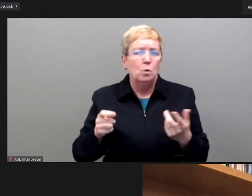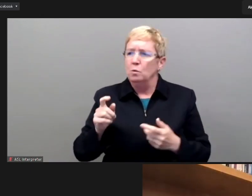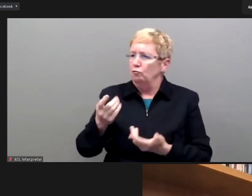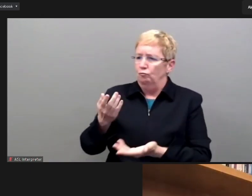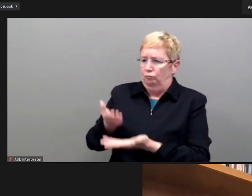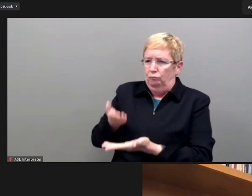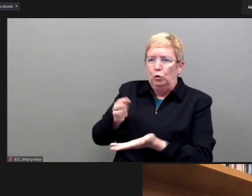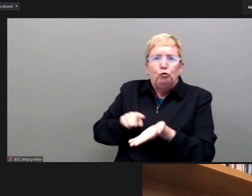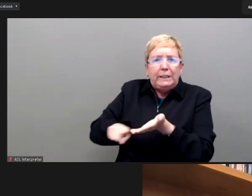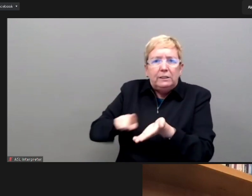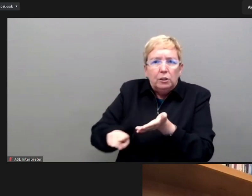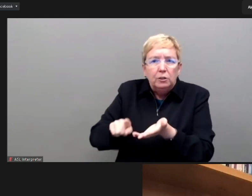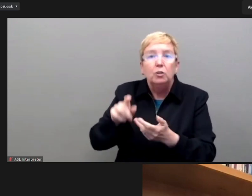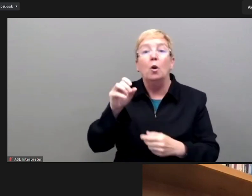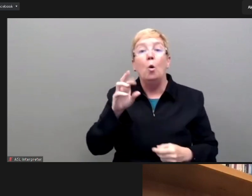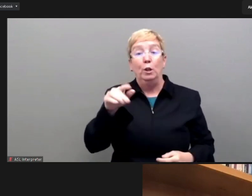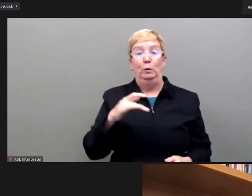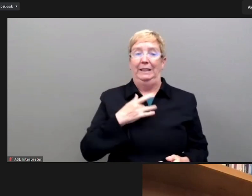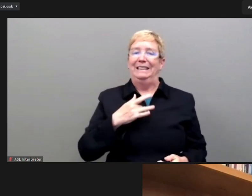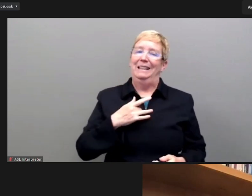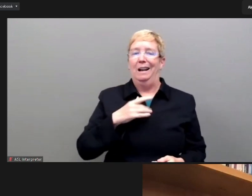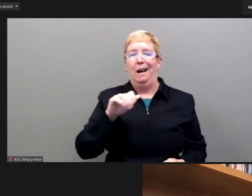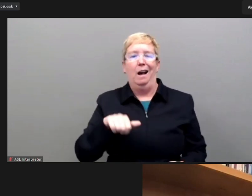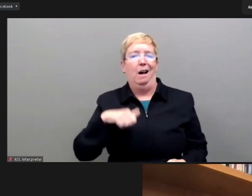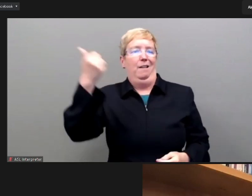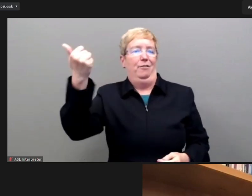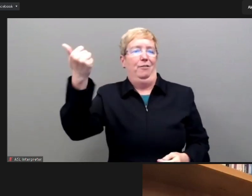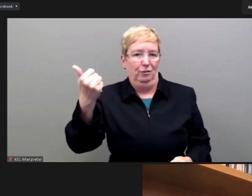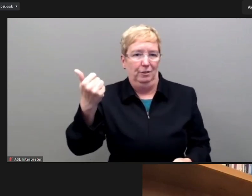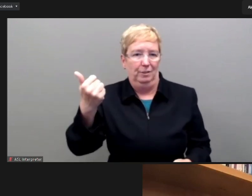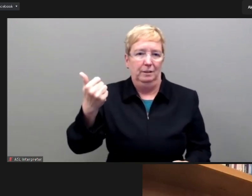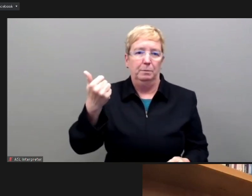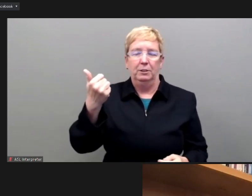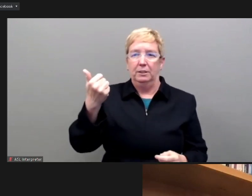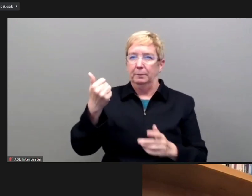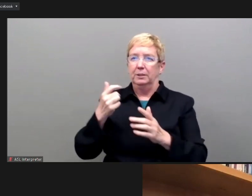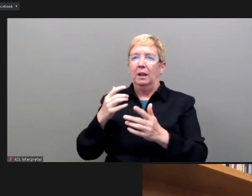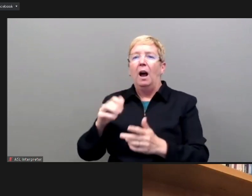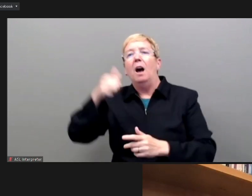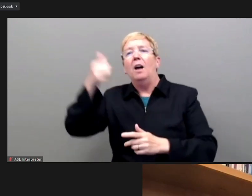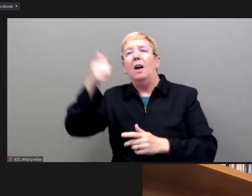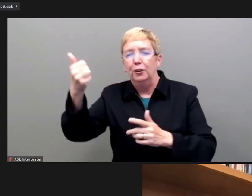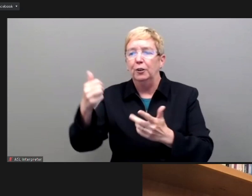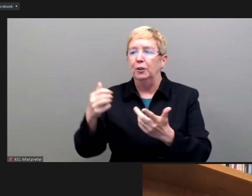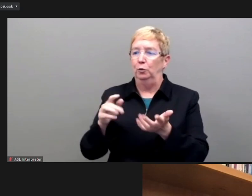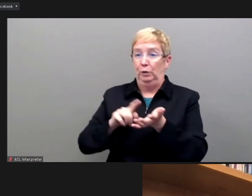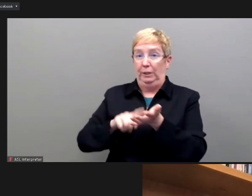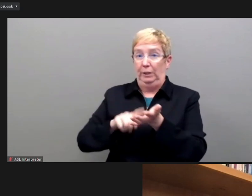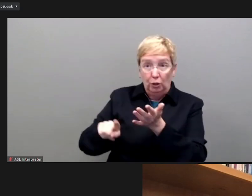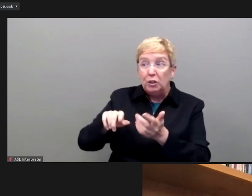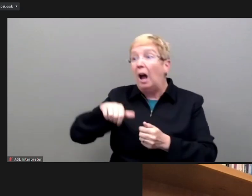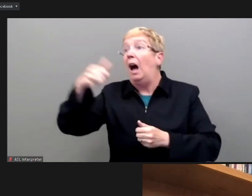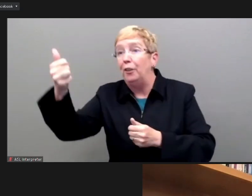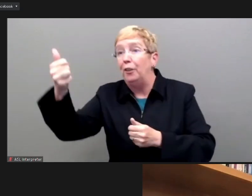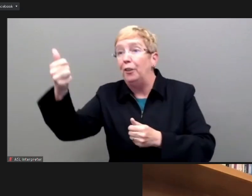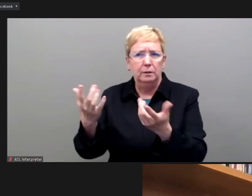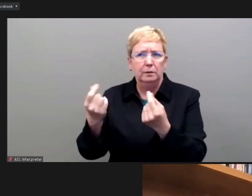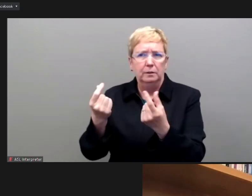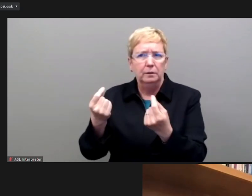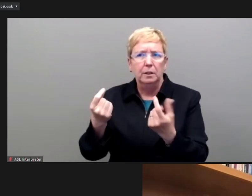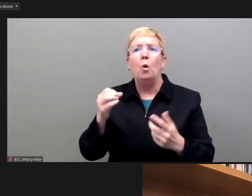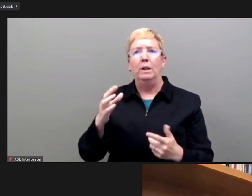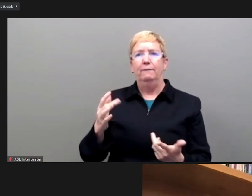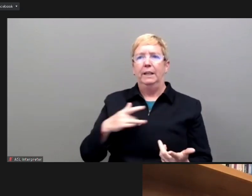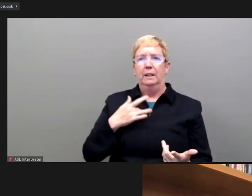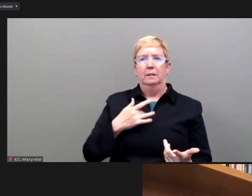are there other defenses that might be reinstituted? Well, I'm going to go to the back of your question first. I